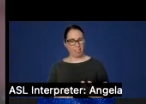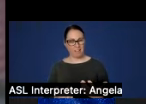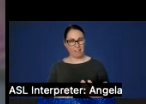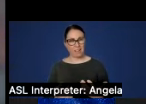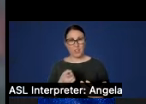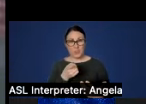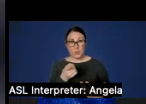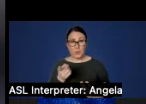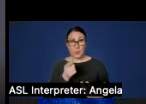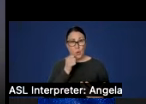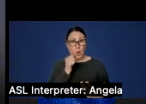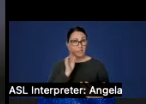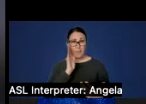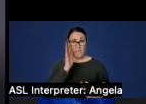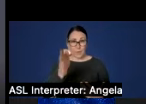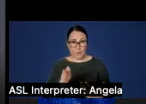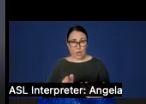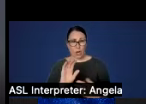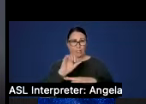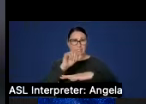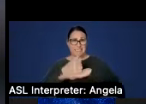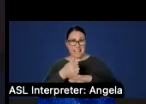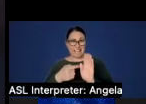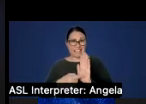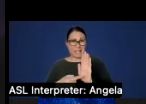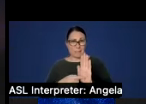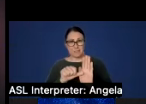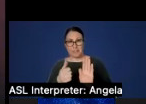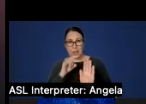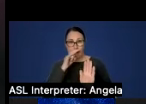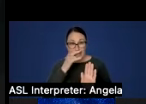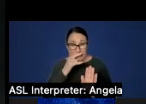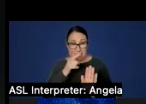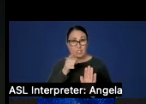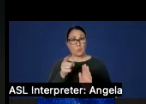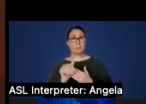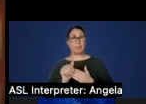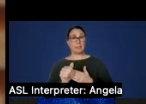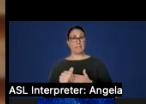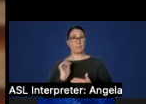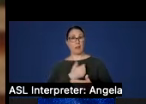girls are going to be setting examples for other kids, and you're going to be leaders of our tribe someday.